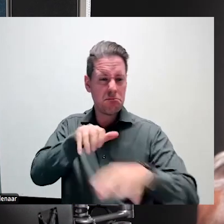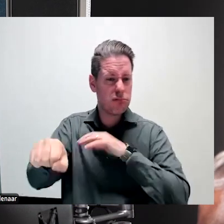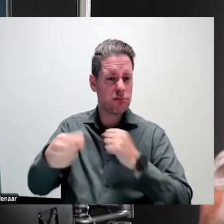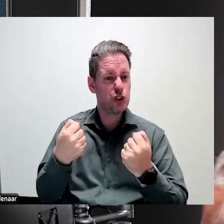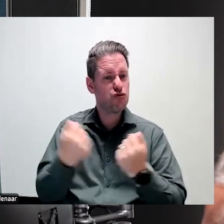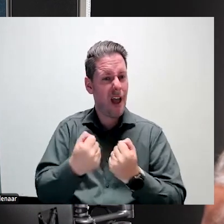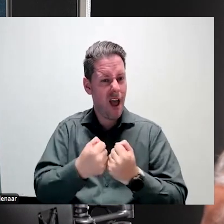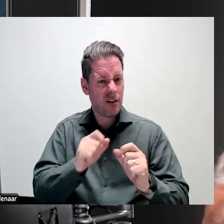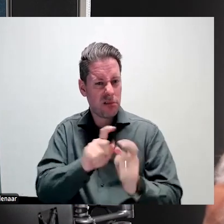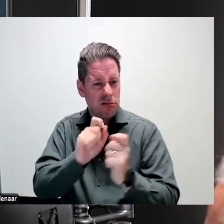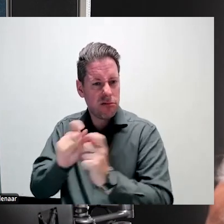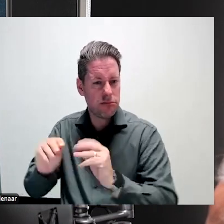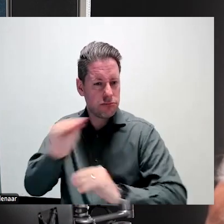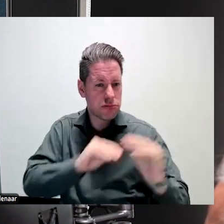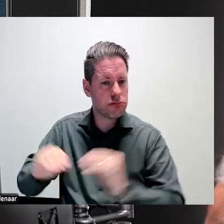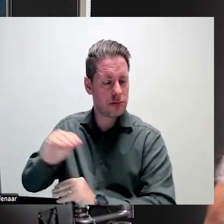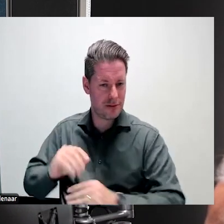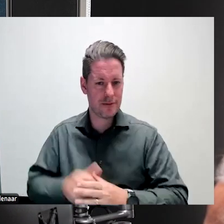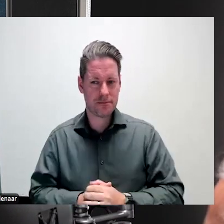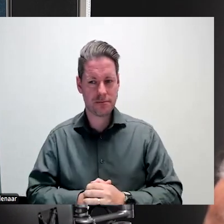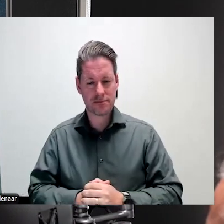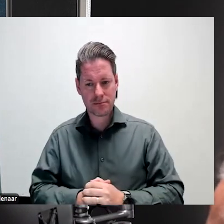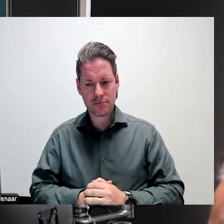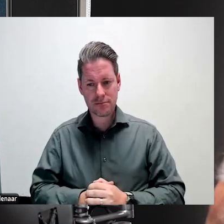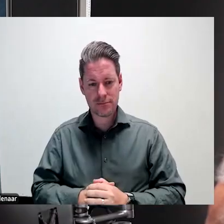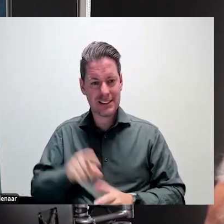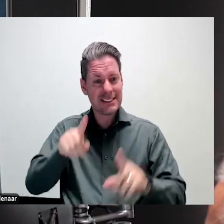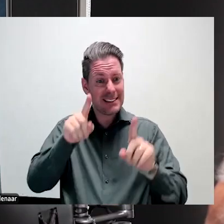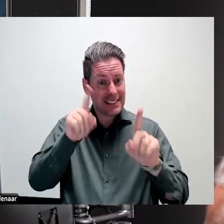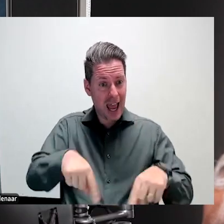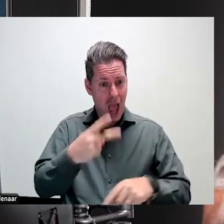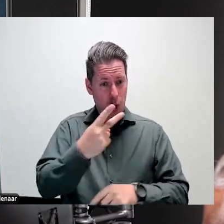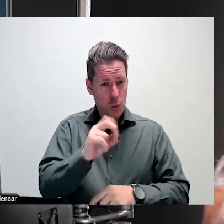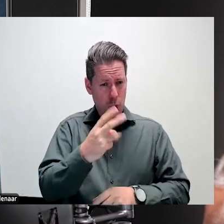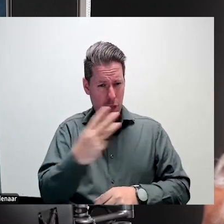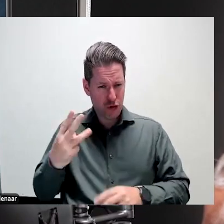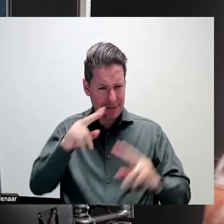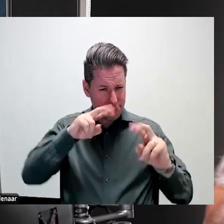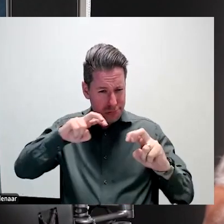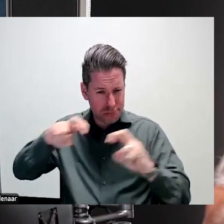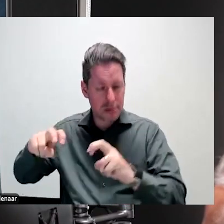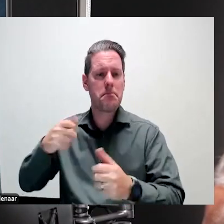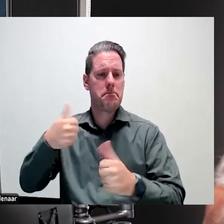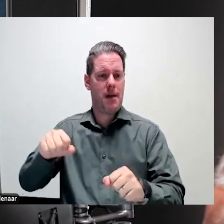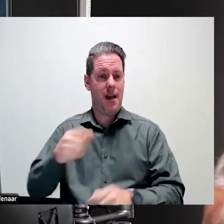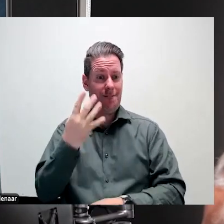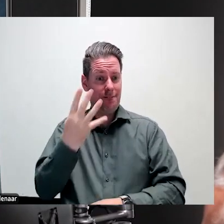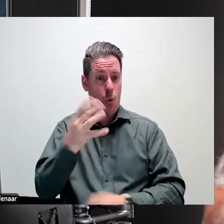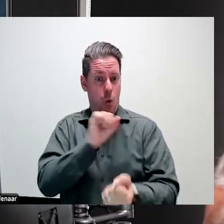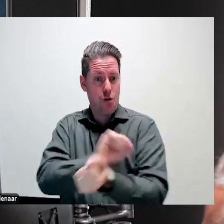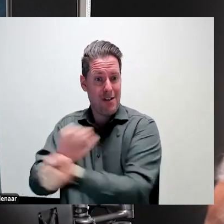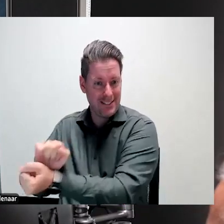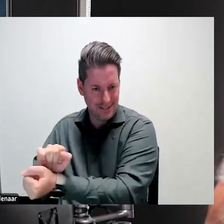trafficking syndicate in the state's north. Operation X-Ray Ryle, launched in 2023, resulted in 4 arrests on